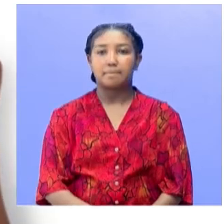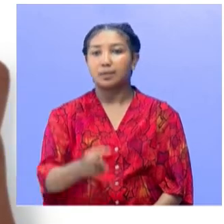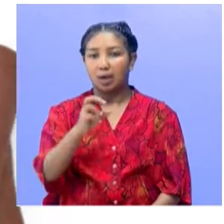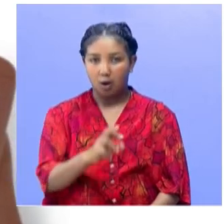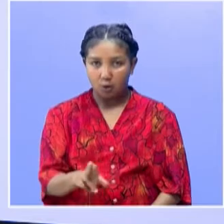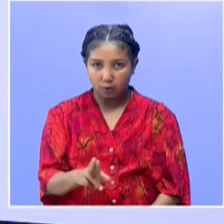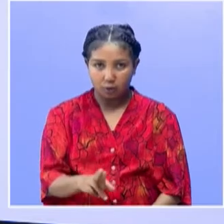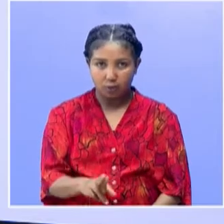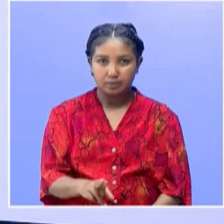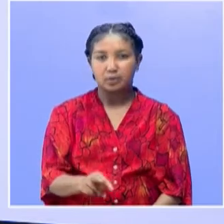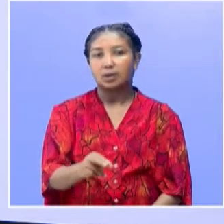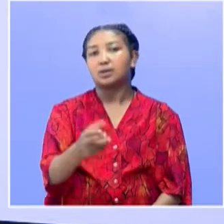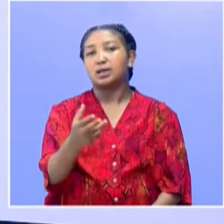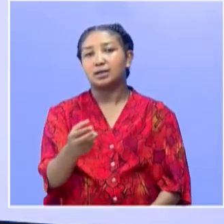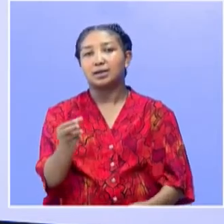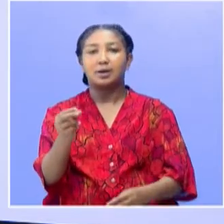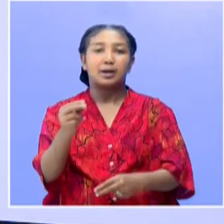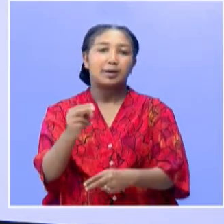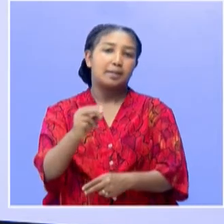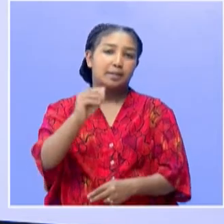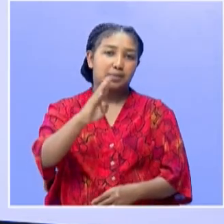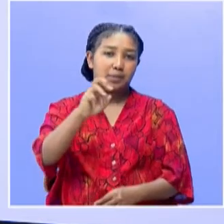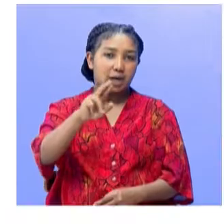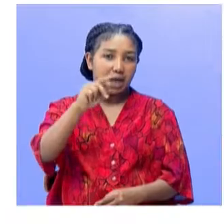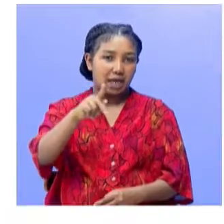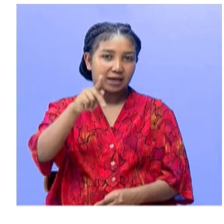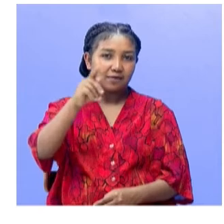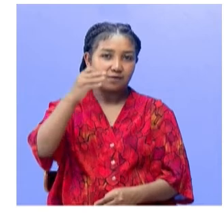Or breakfast, for example. Breakfast.